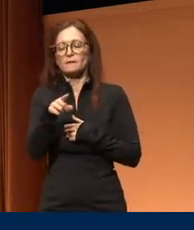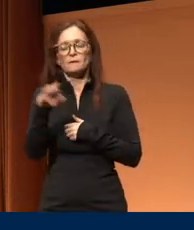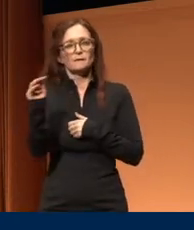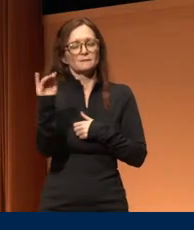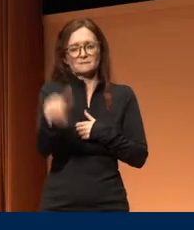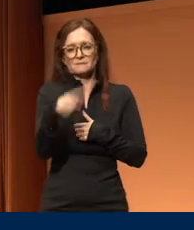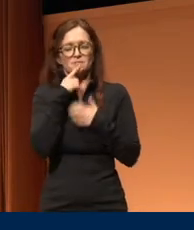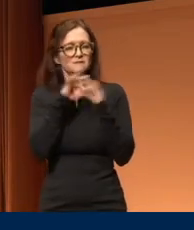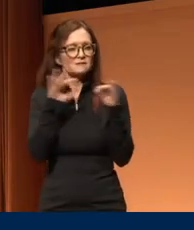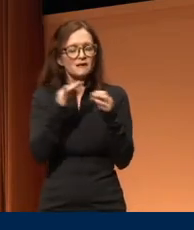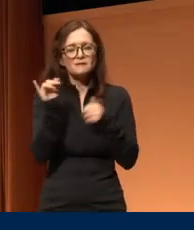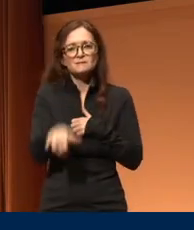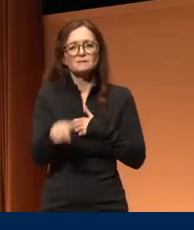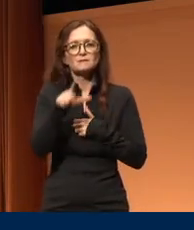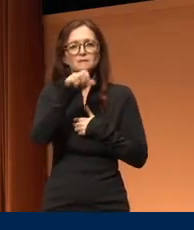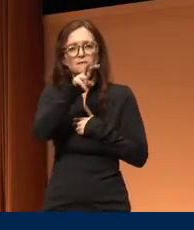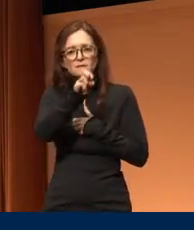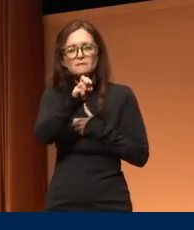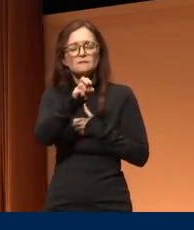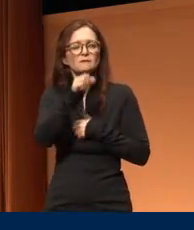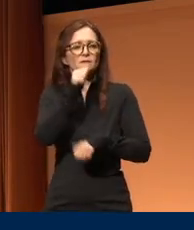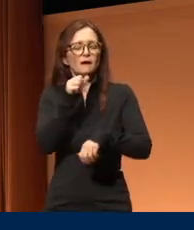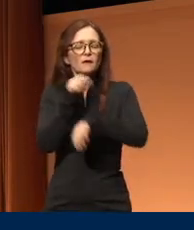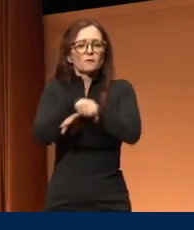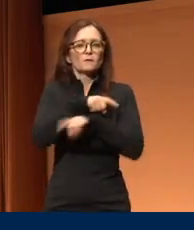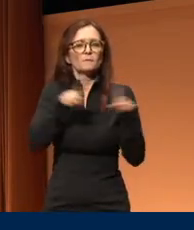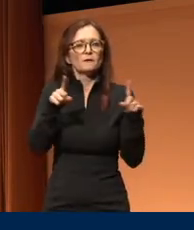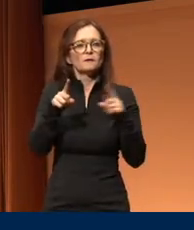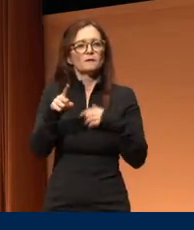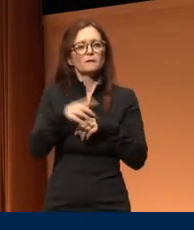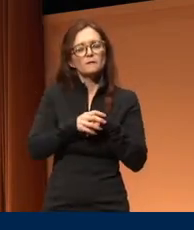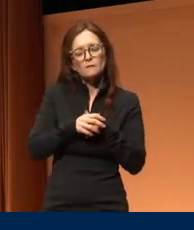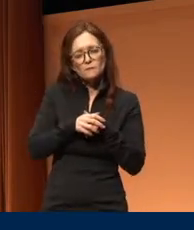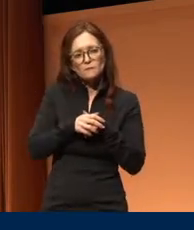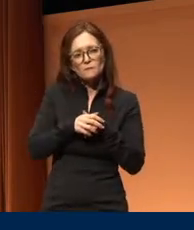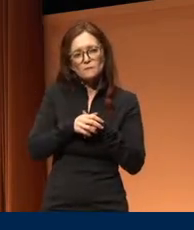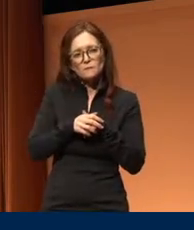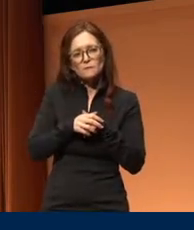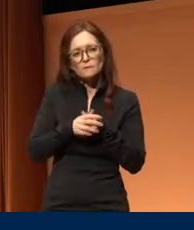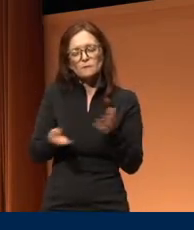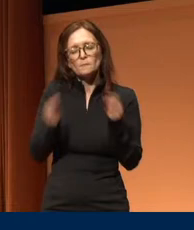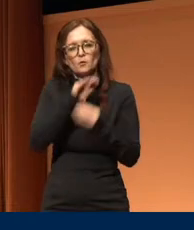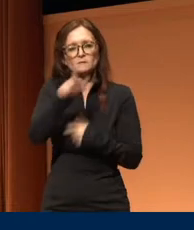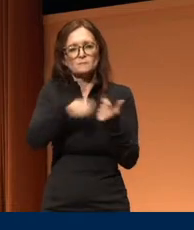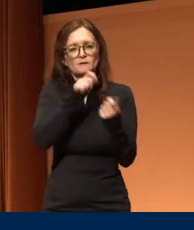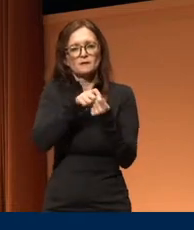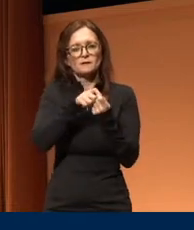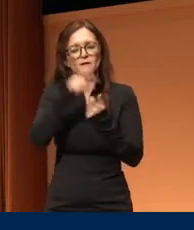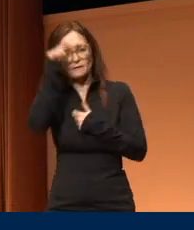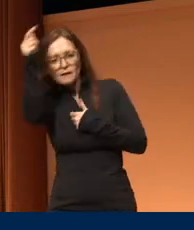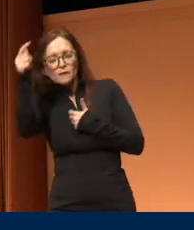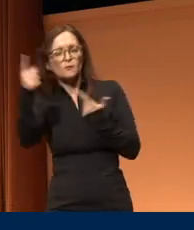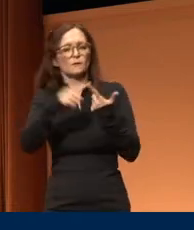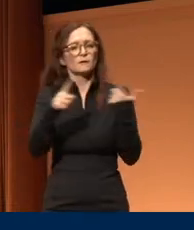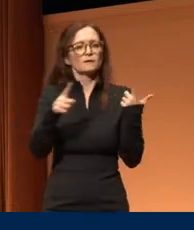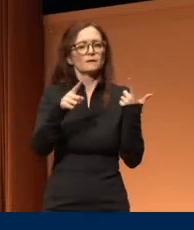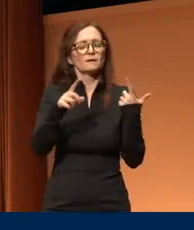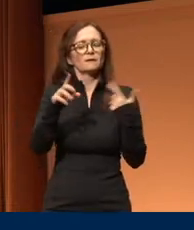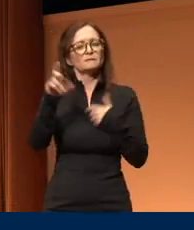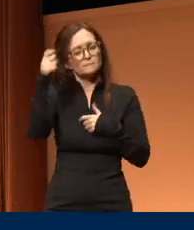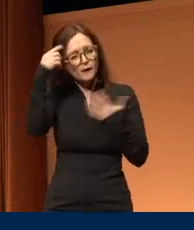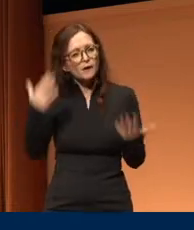and is still missing, in large part from our conversations in political philosophy, and more specifically, democratic theory, deliberative